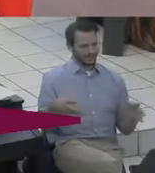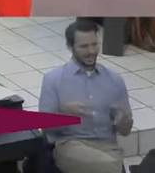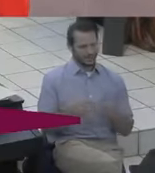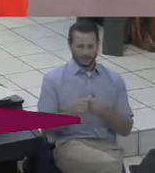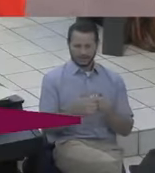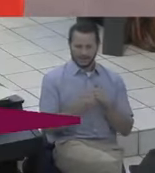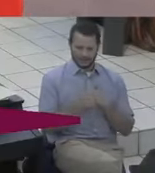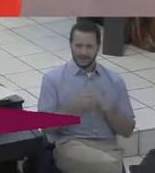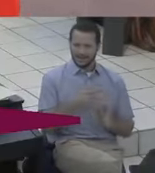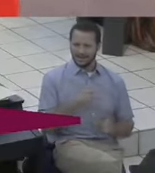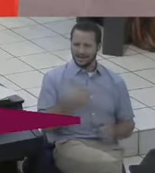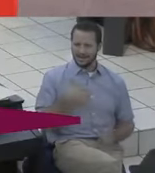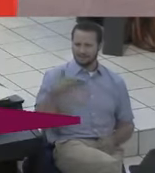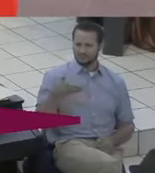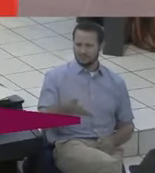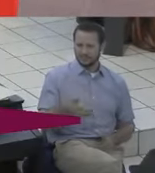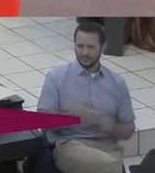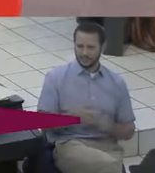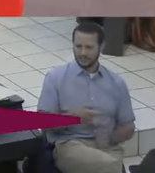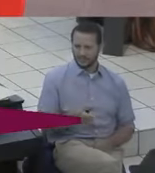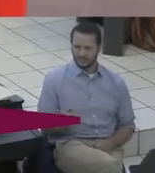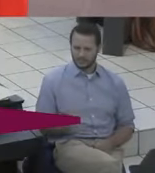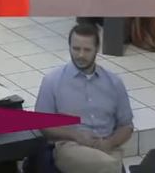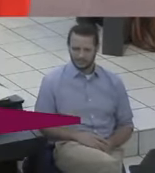and I will be present with you."